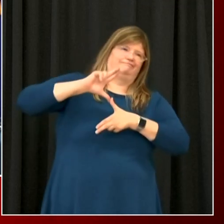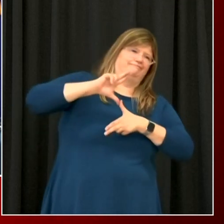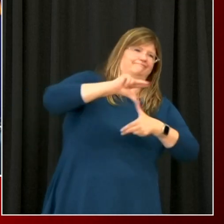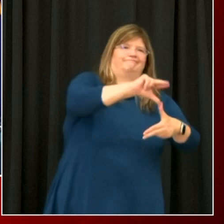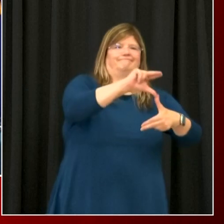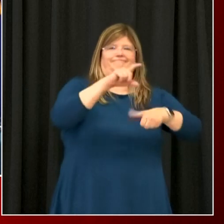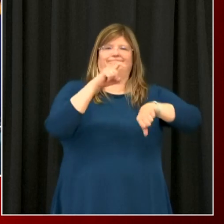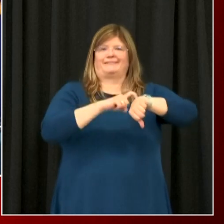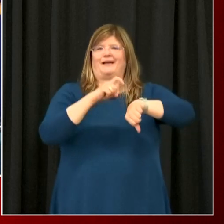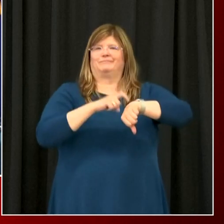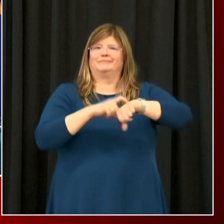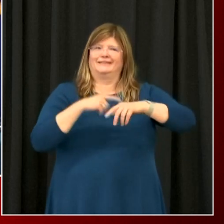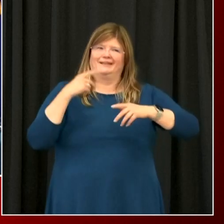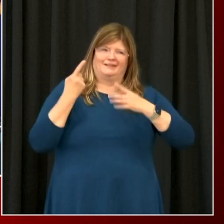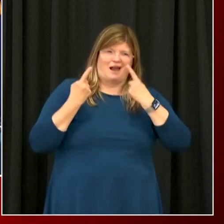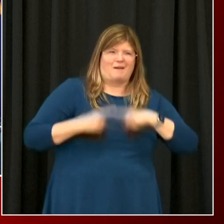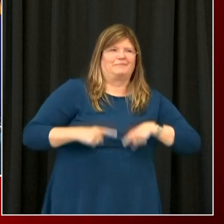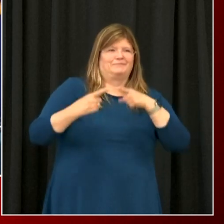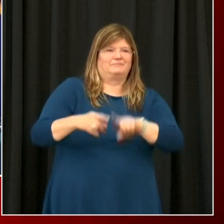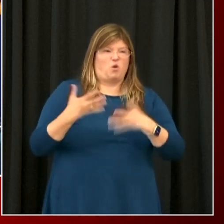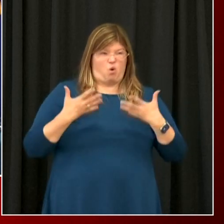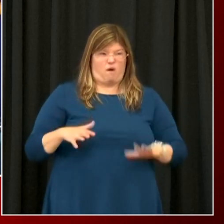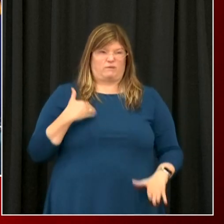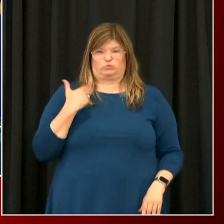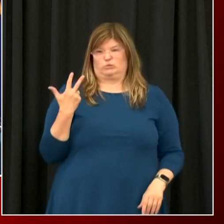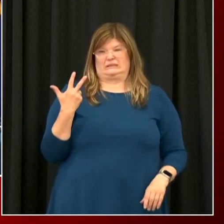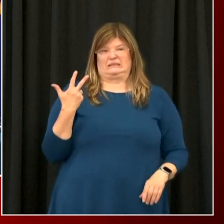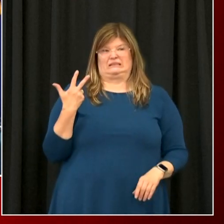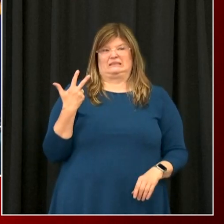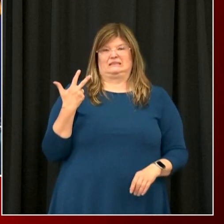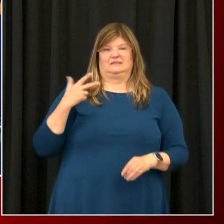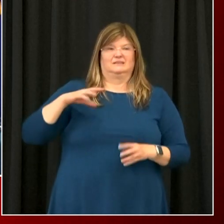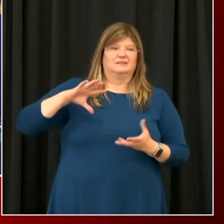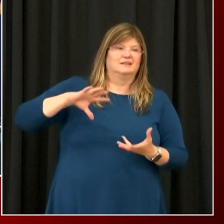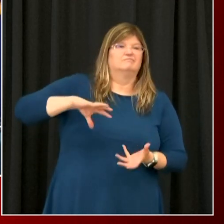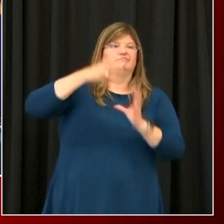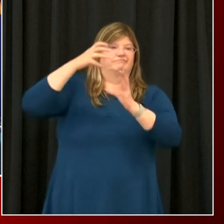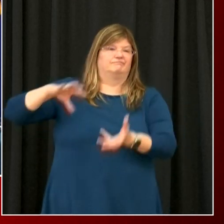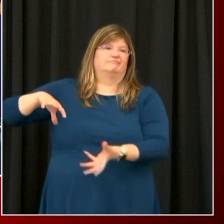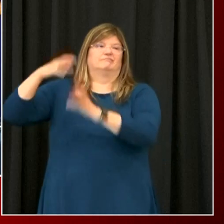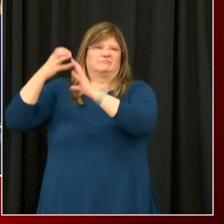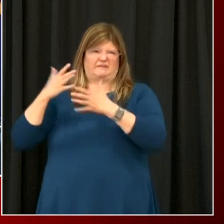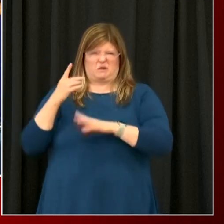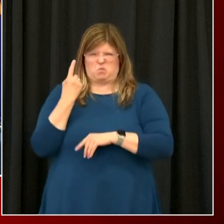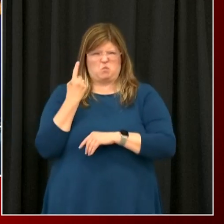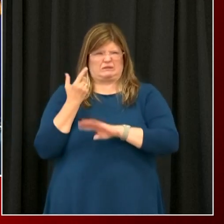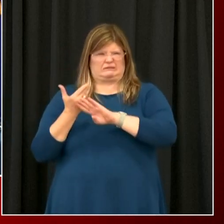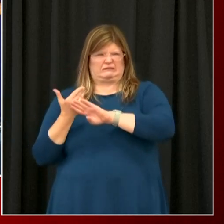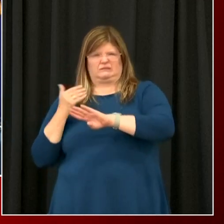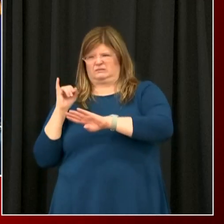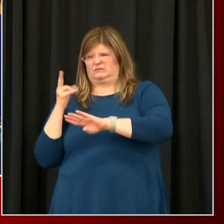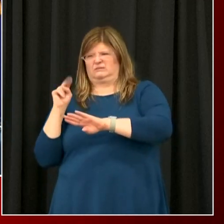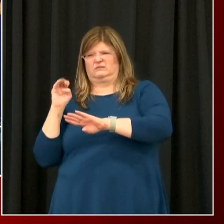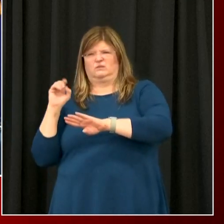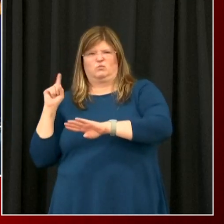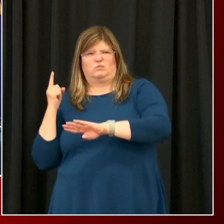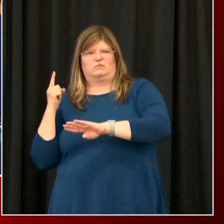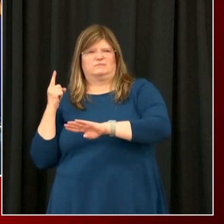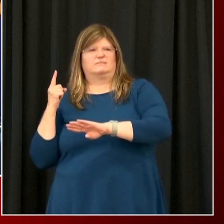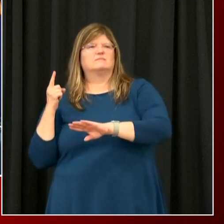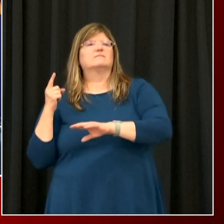had, I think, 3 named storms already, and I think the first one started even before June 1st, which marks the beginning of the